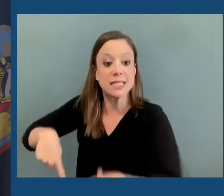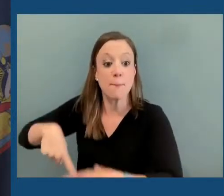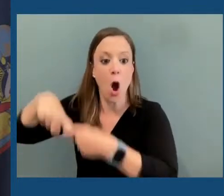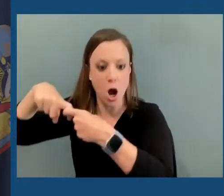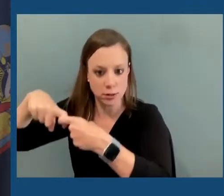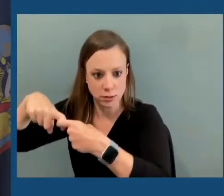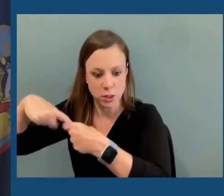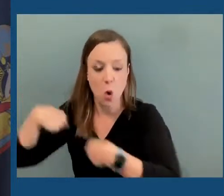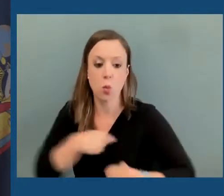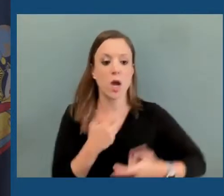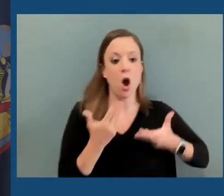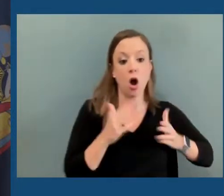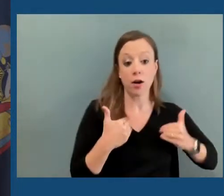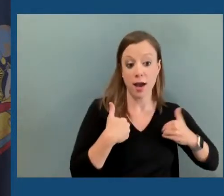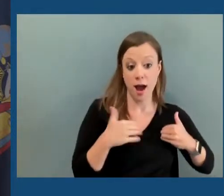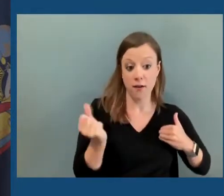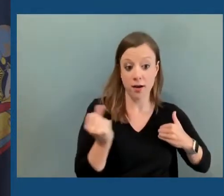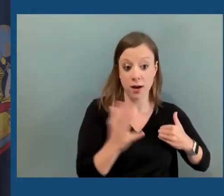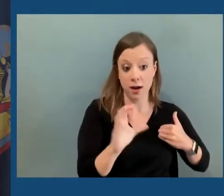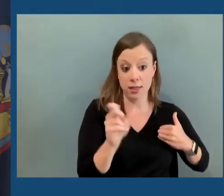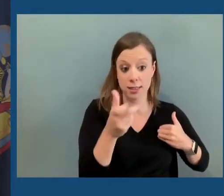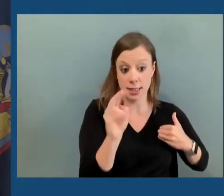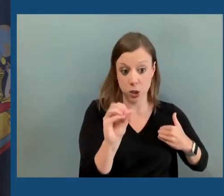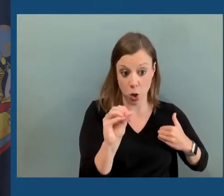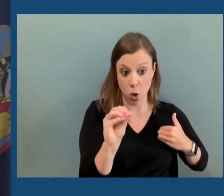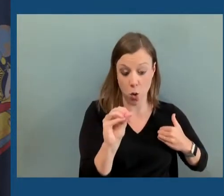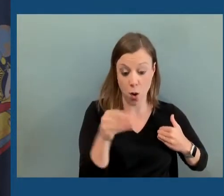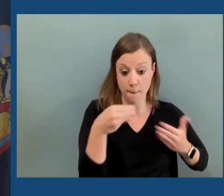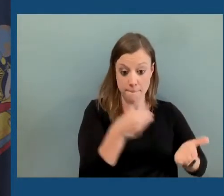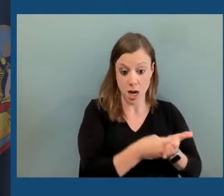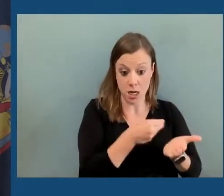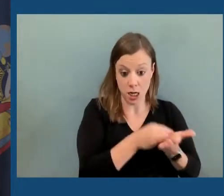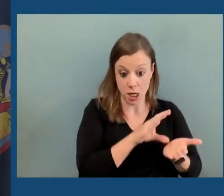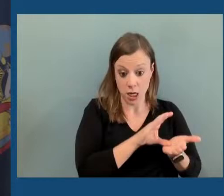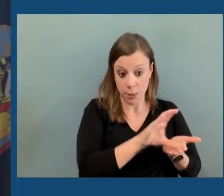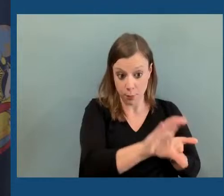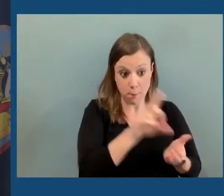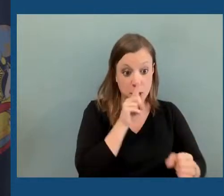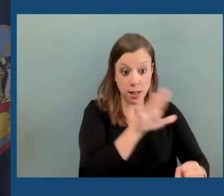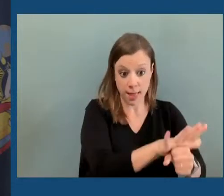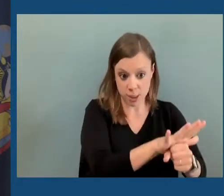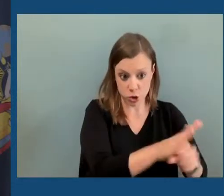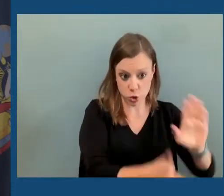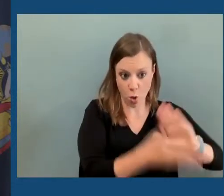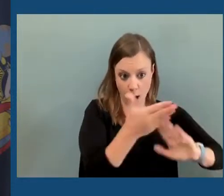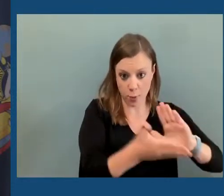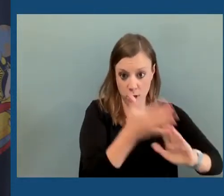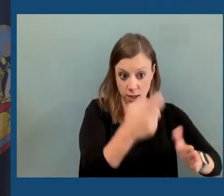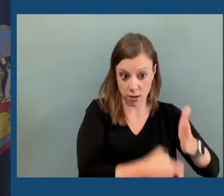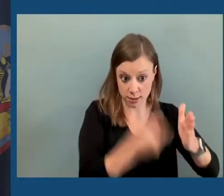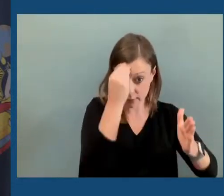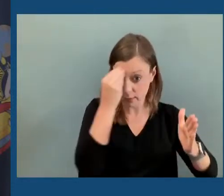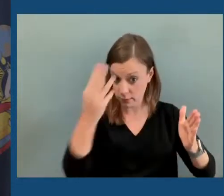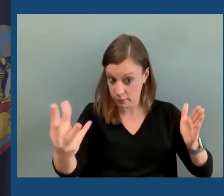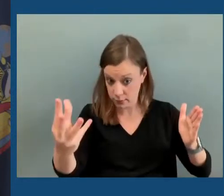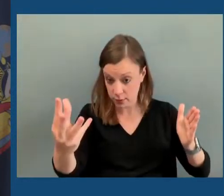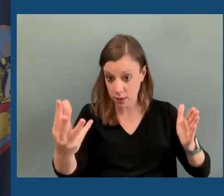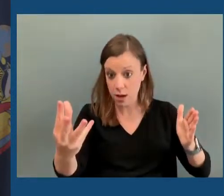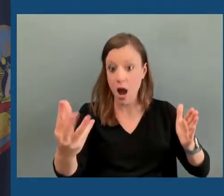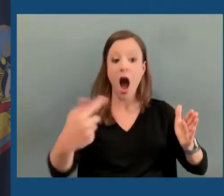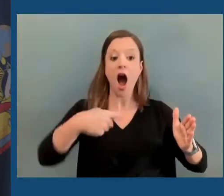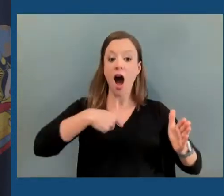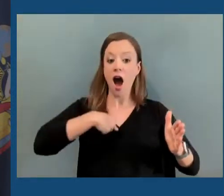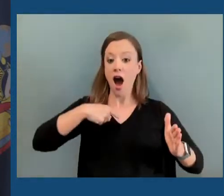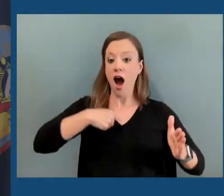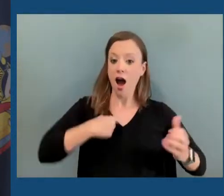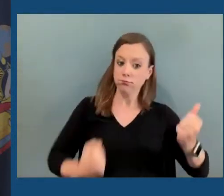casino money pledged to operating costs. And again, this allows me the chance to say this. I stood up for the